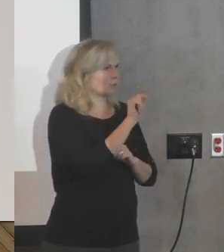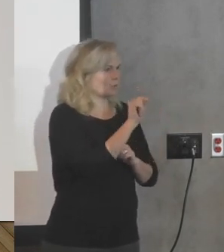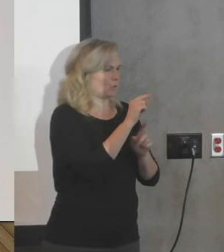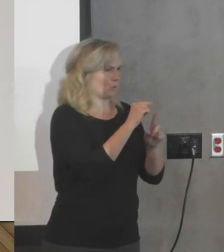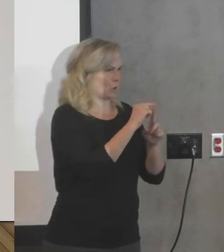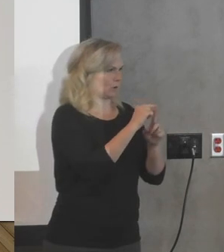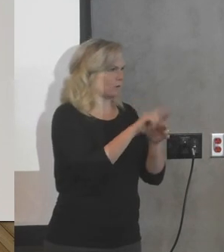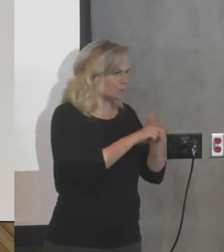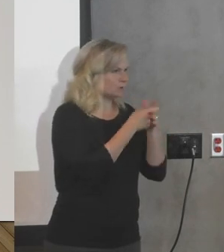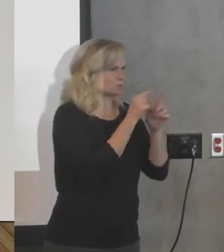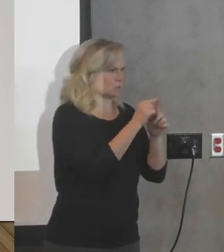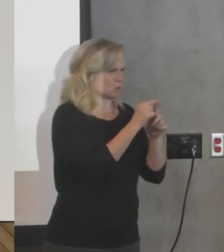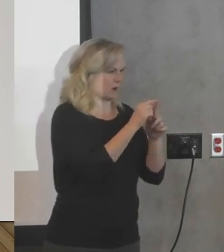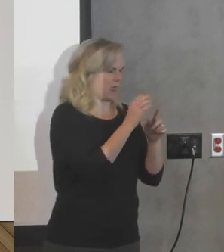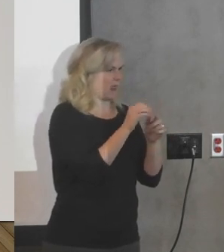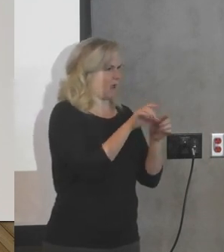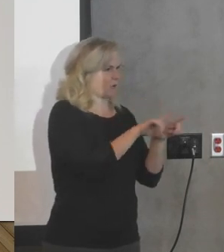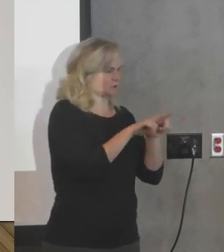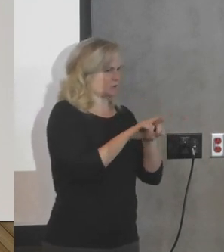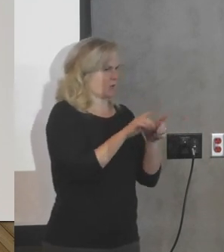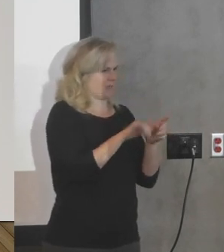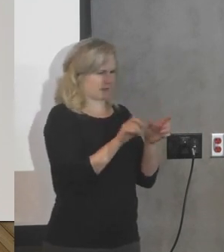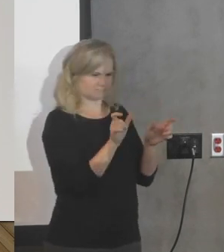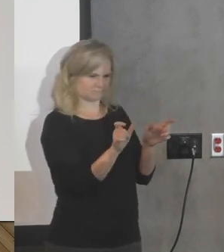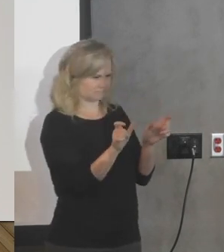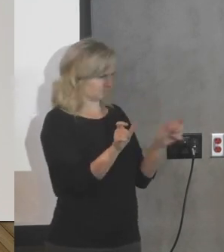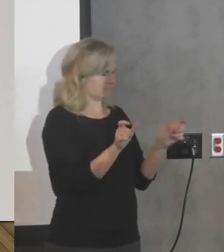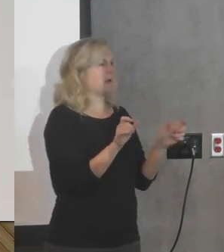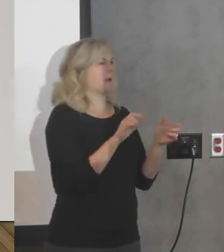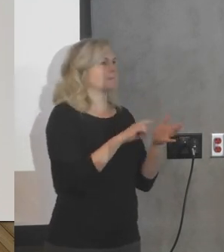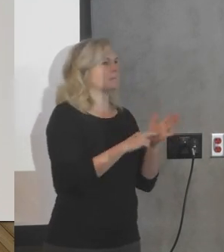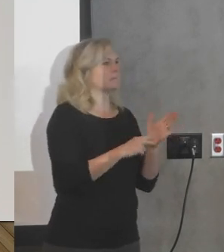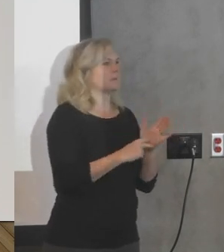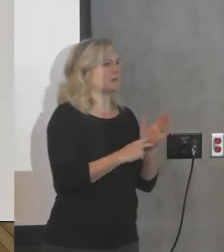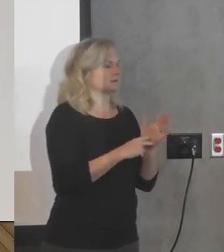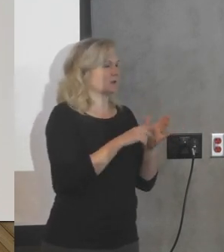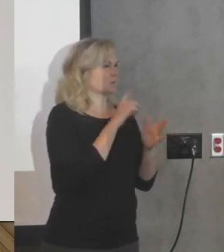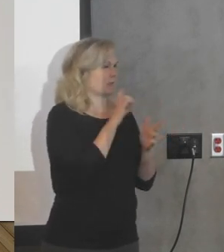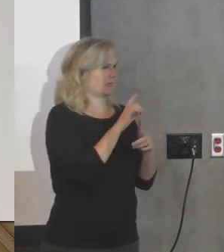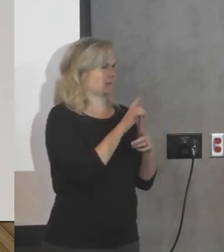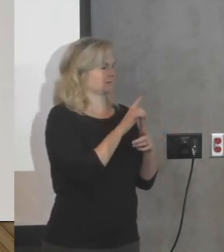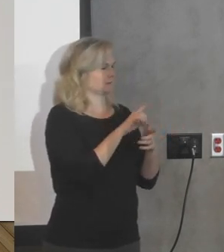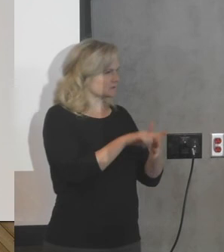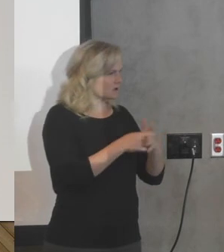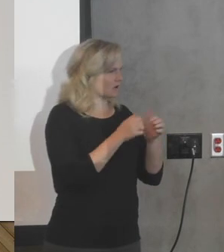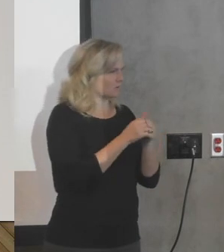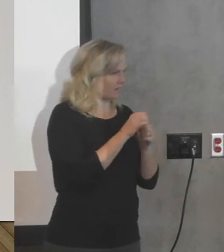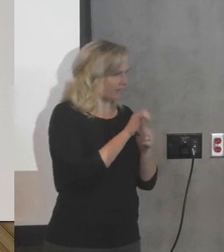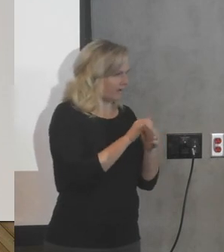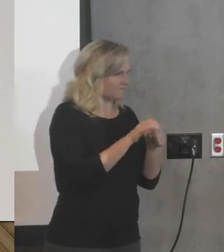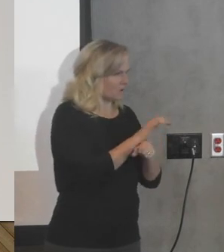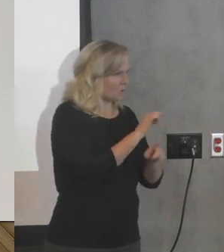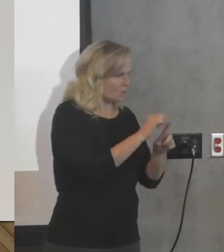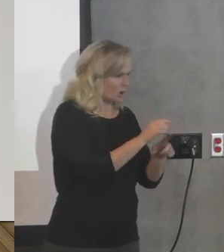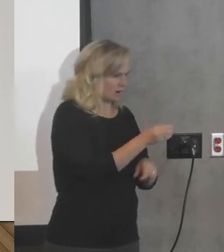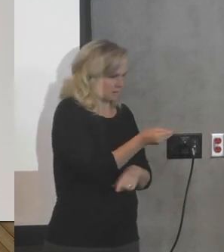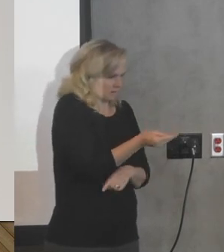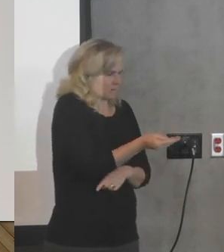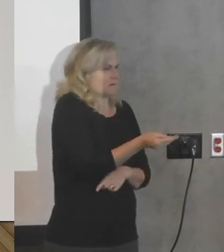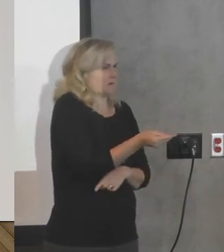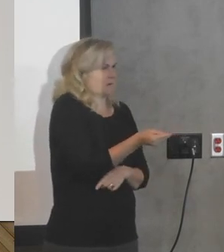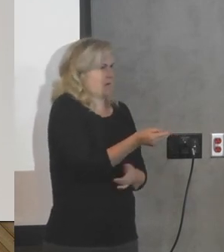the suffixes mean is phenomenal in terms of helping their comprehension.